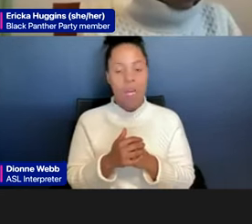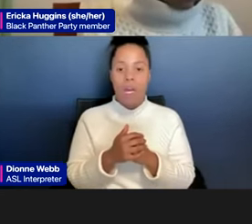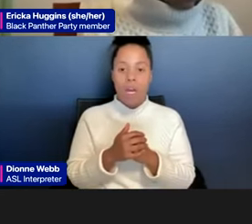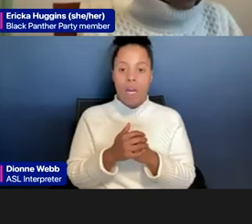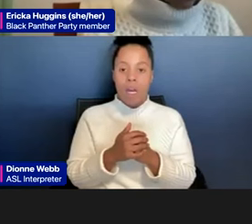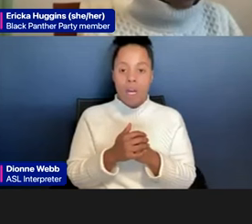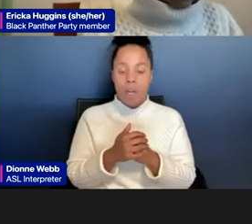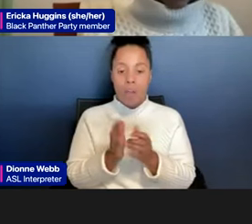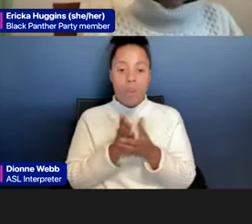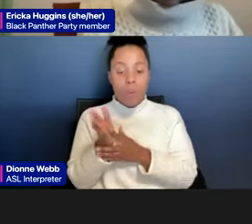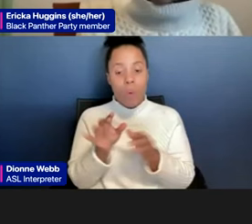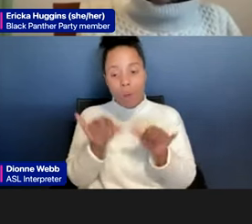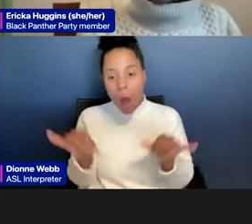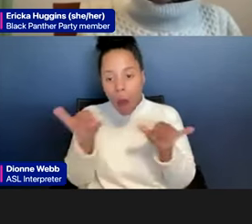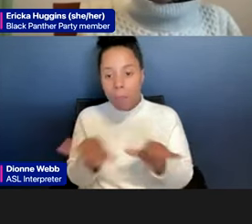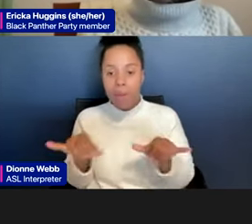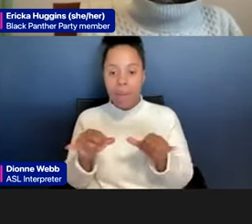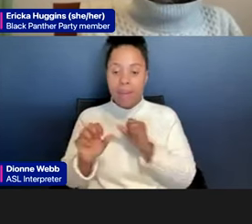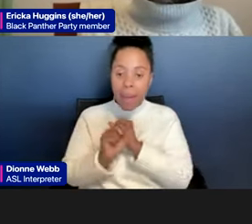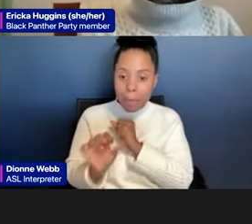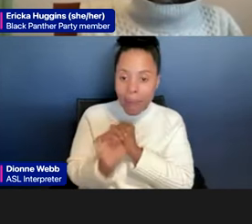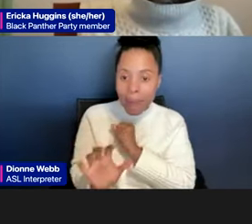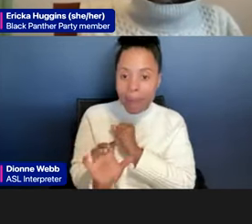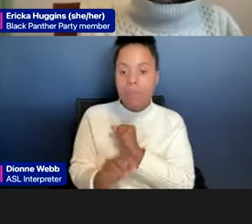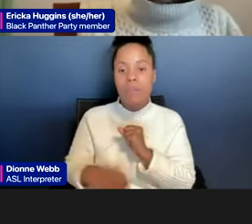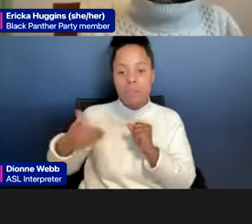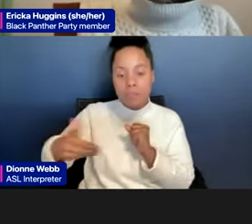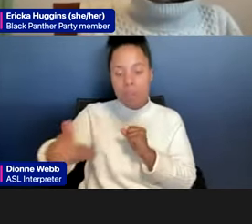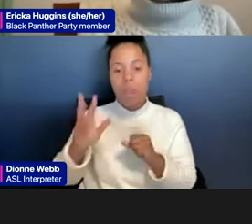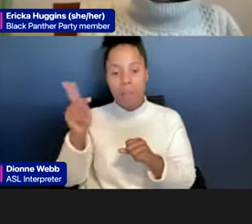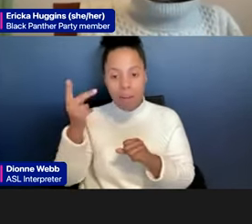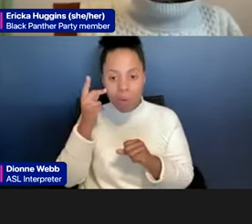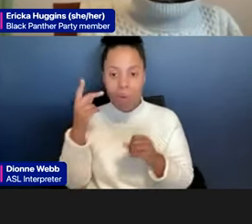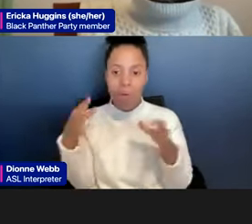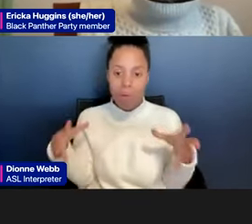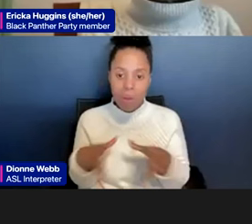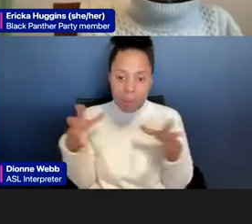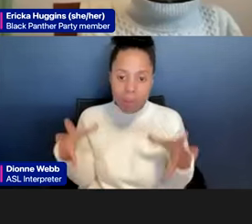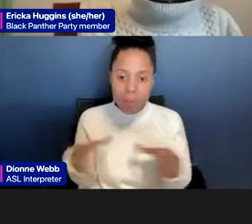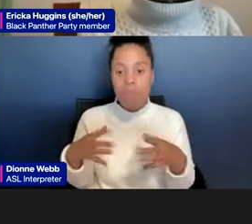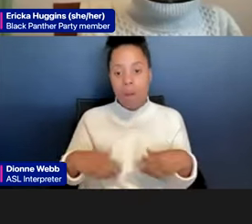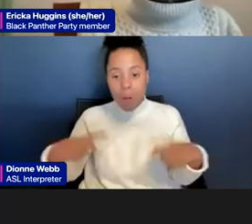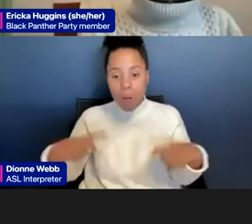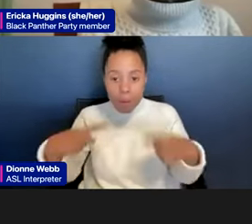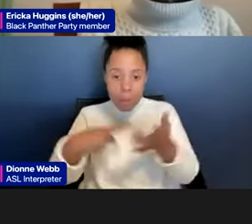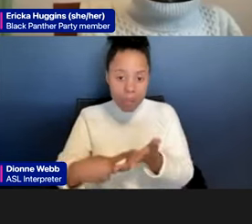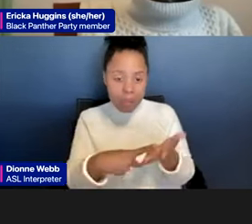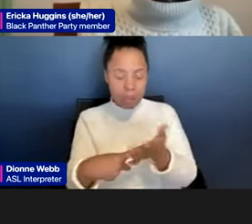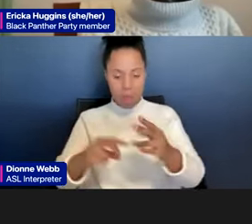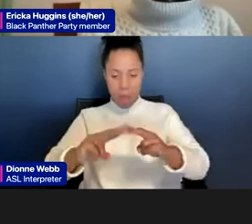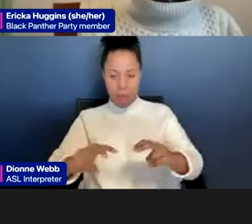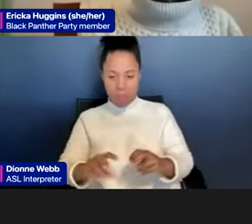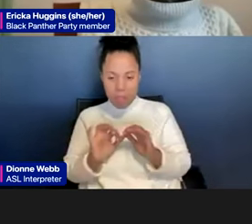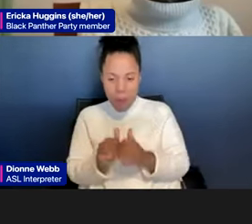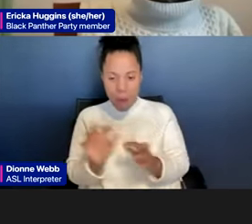through common campaigns, political education, arguments, analyzing how people turn up